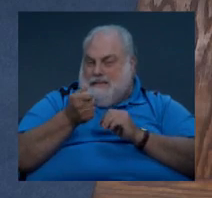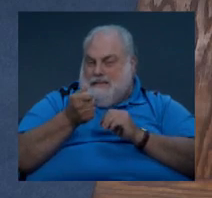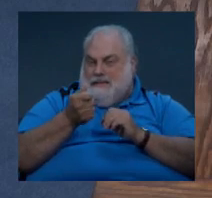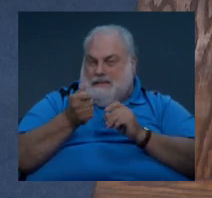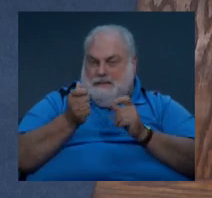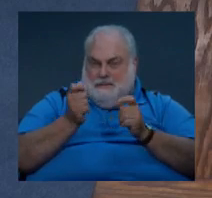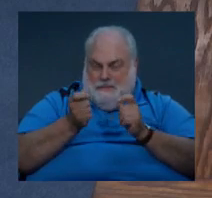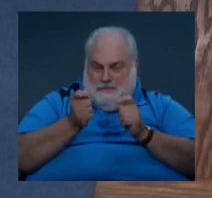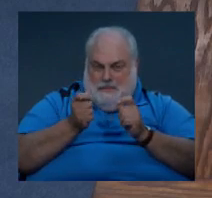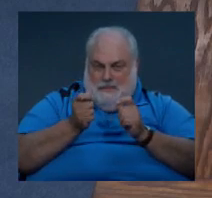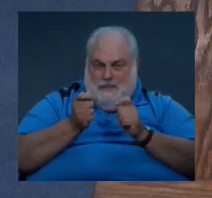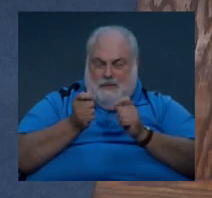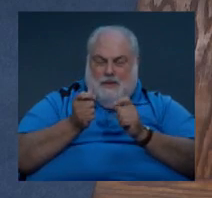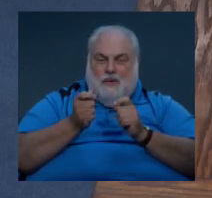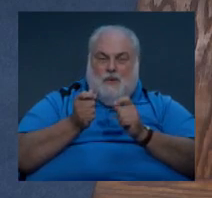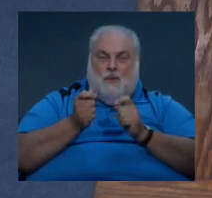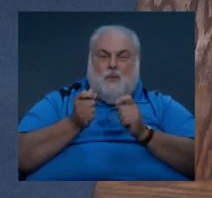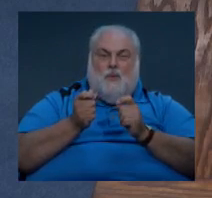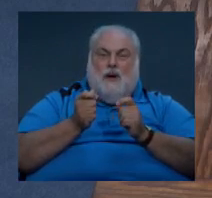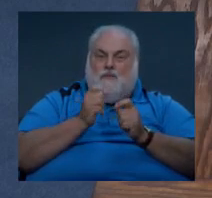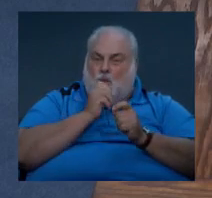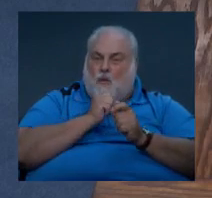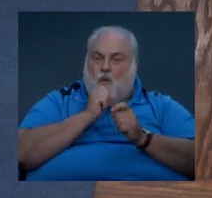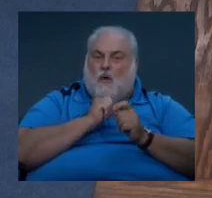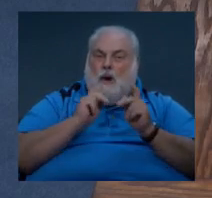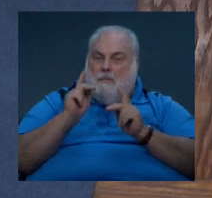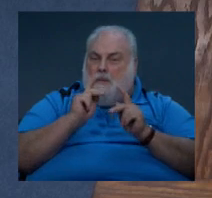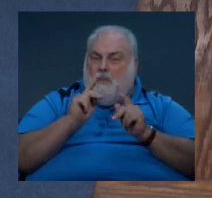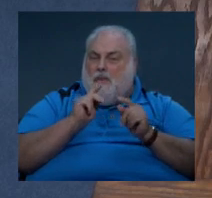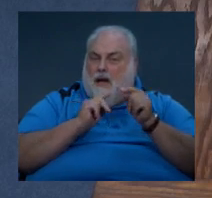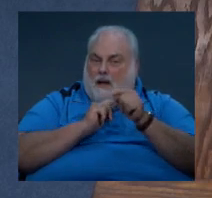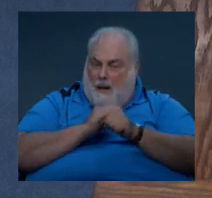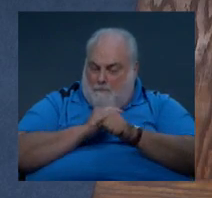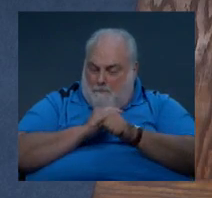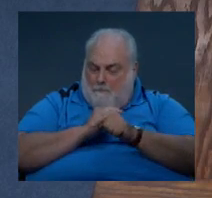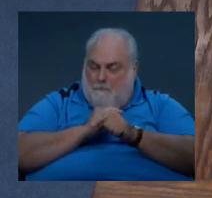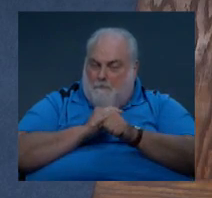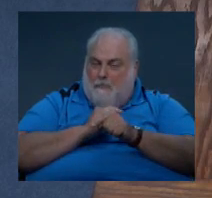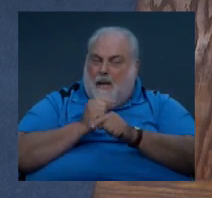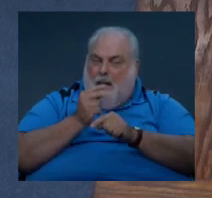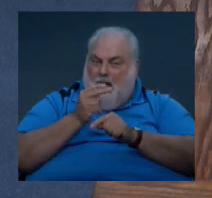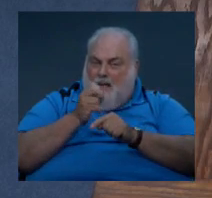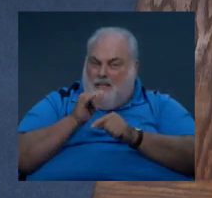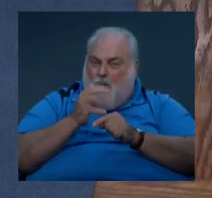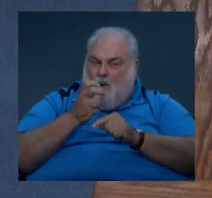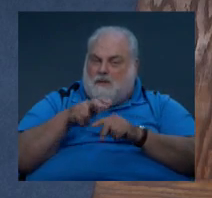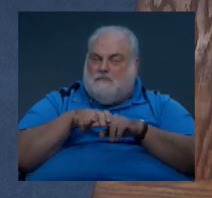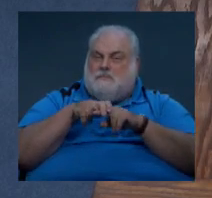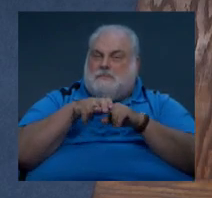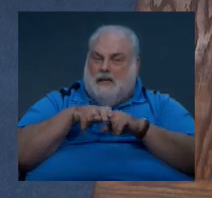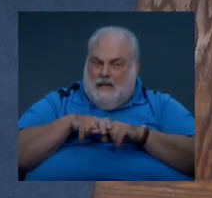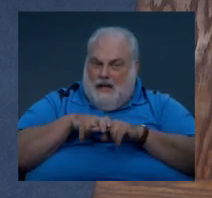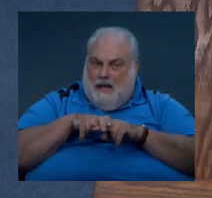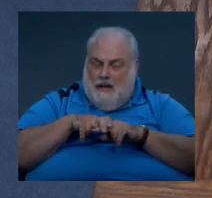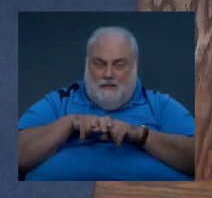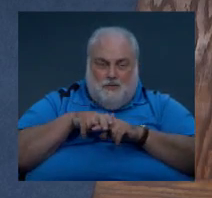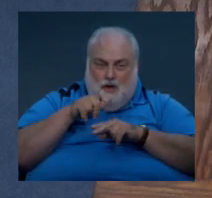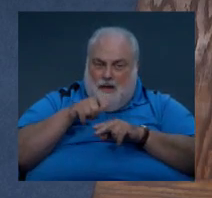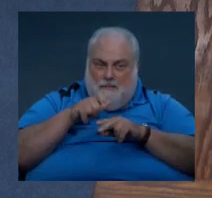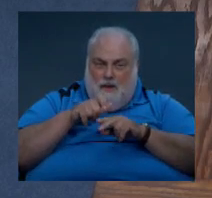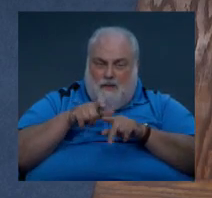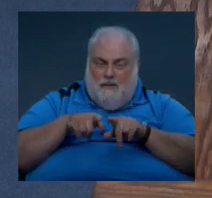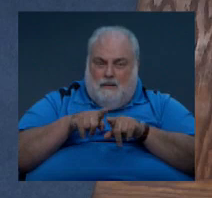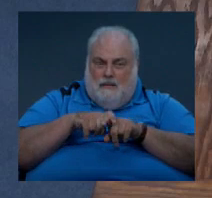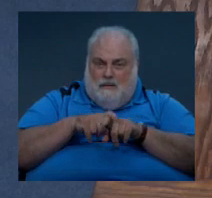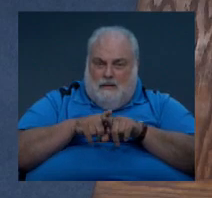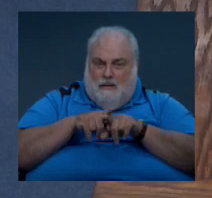a little amenity there. We have older people coming. They want to sit down, and they don't need to be crossing their